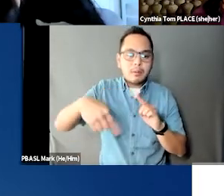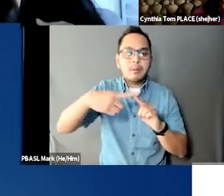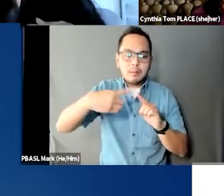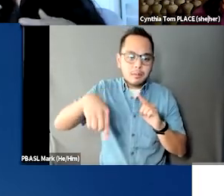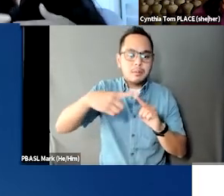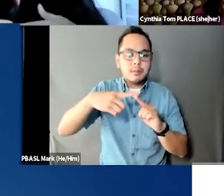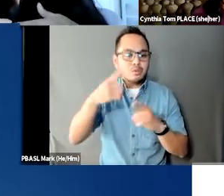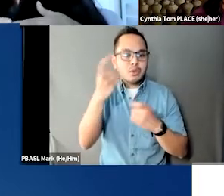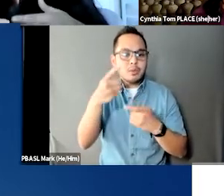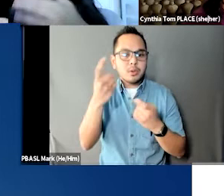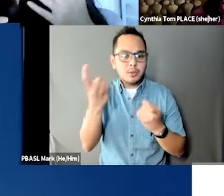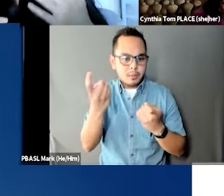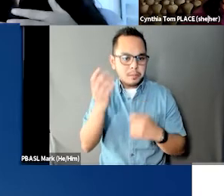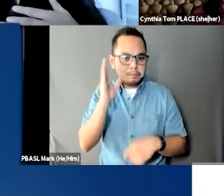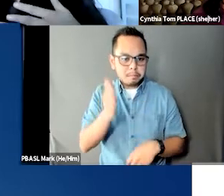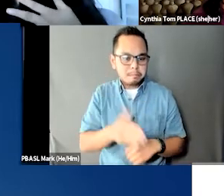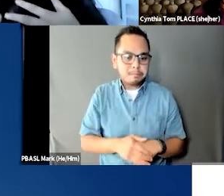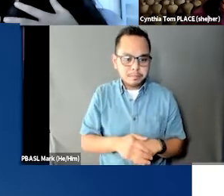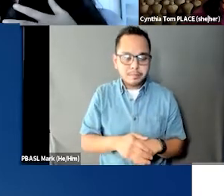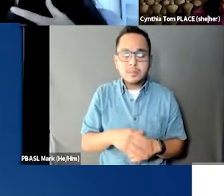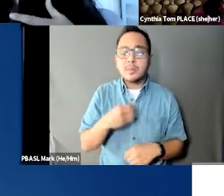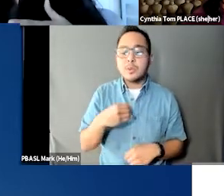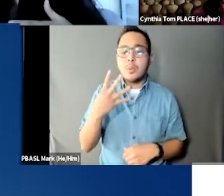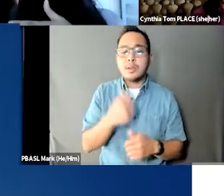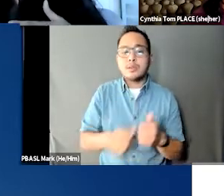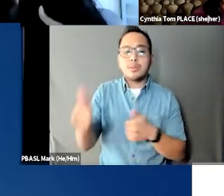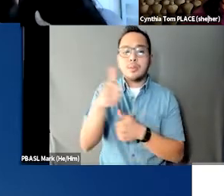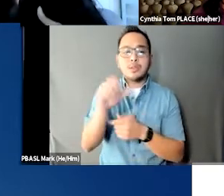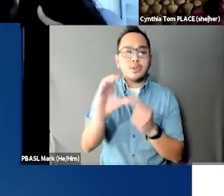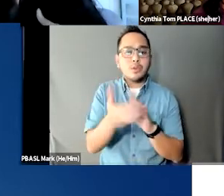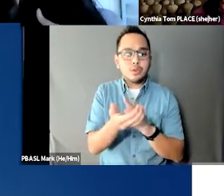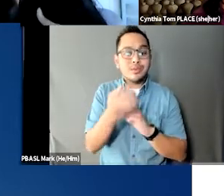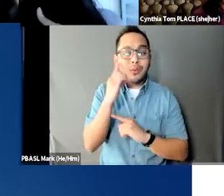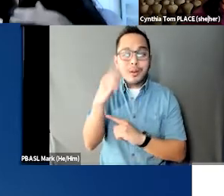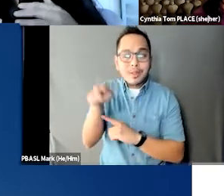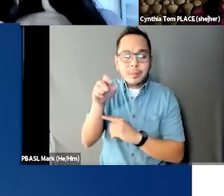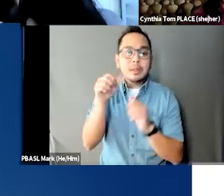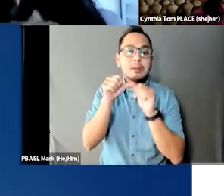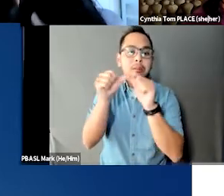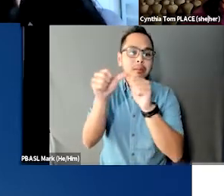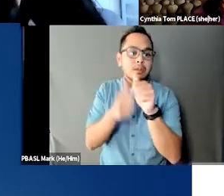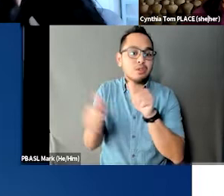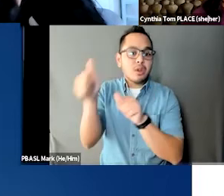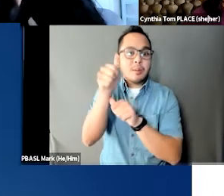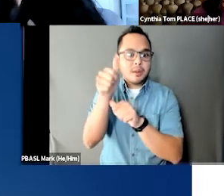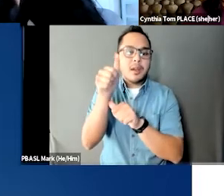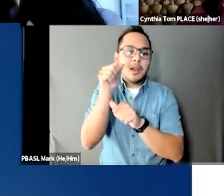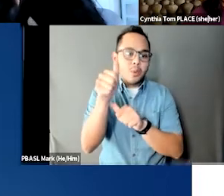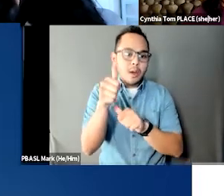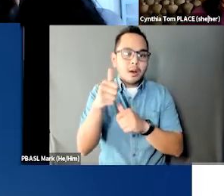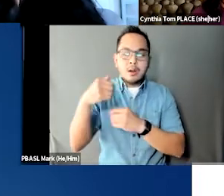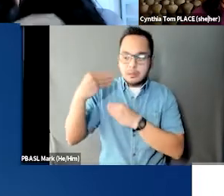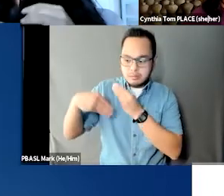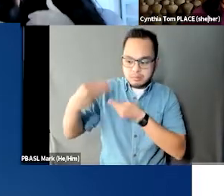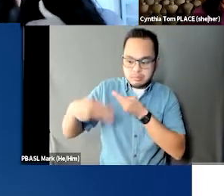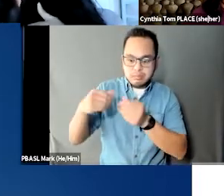re-traumatization. So for white supremacy culture to succeed and remain dominant, it directly feeds off generations of